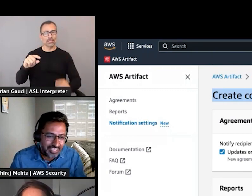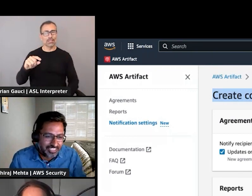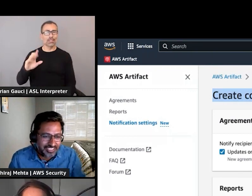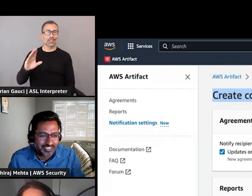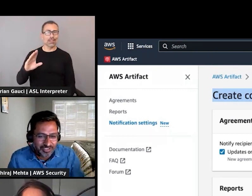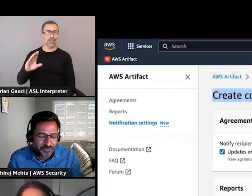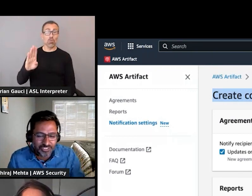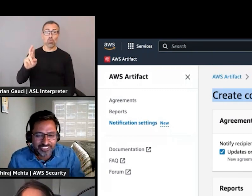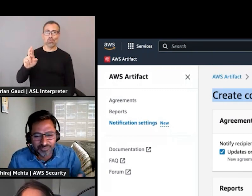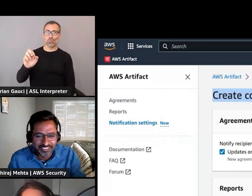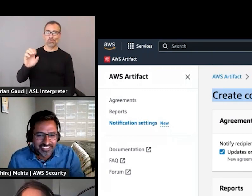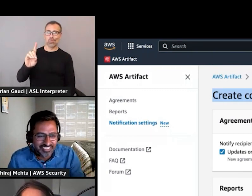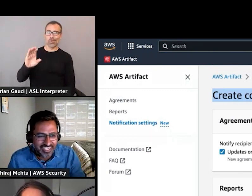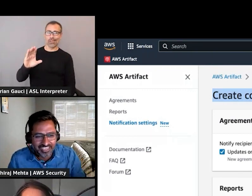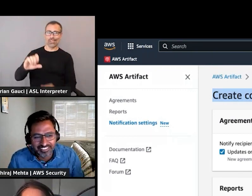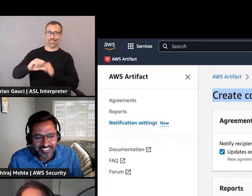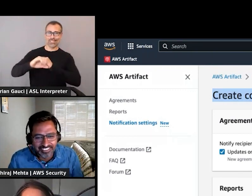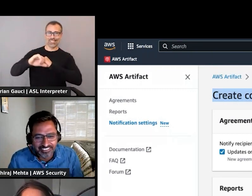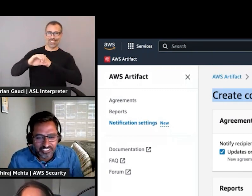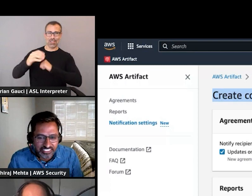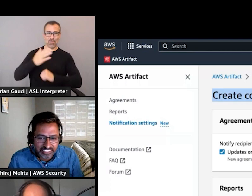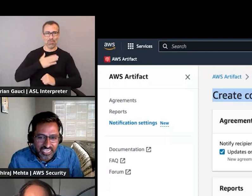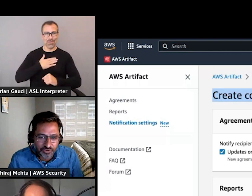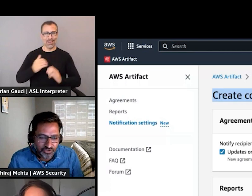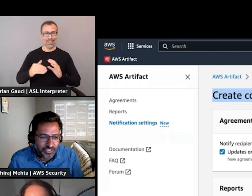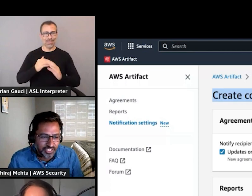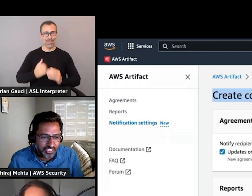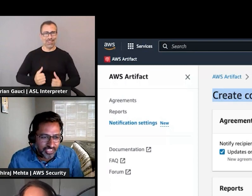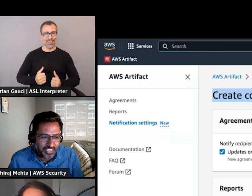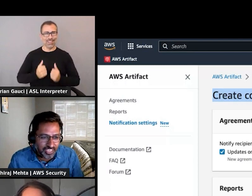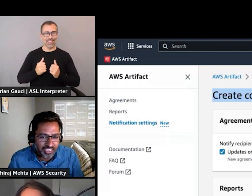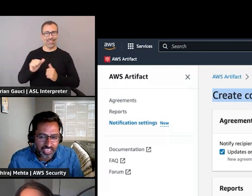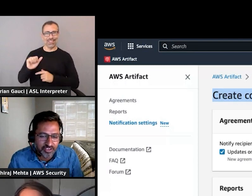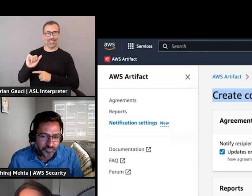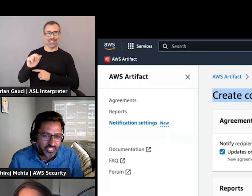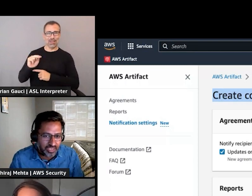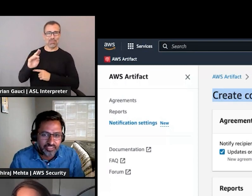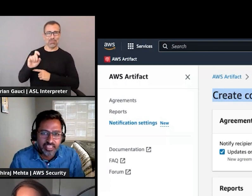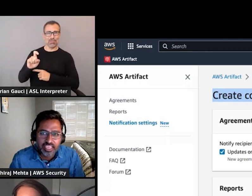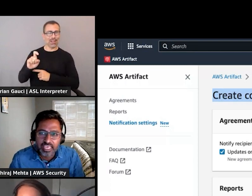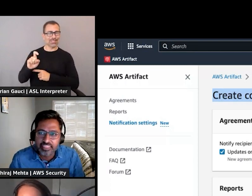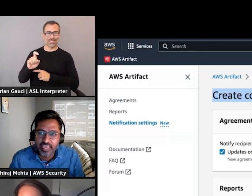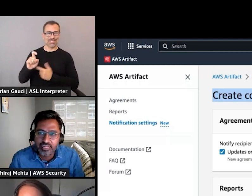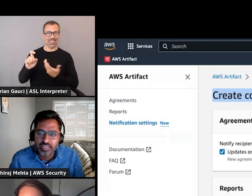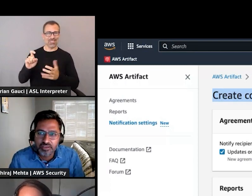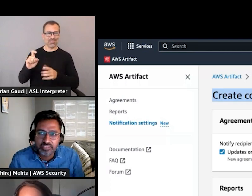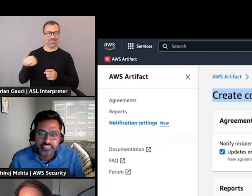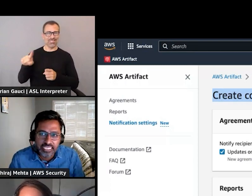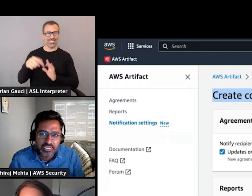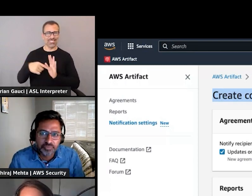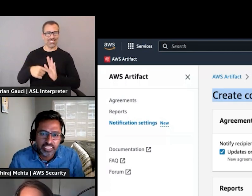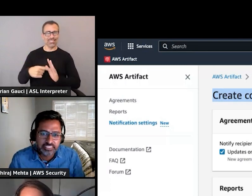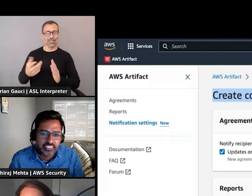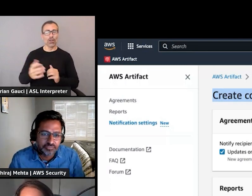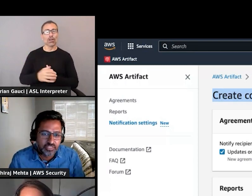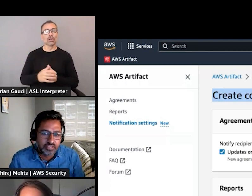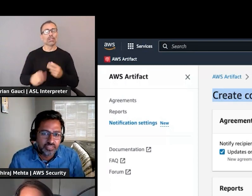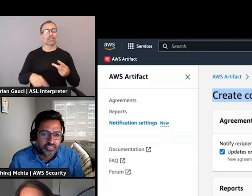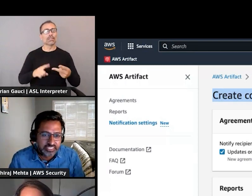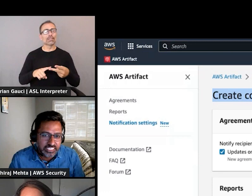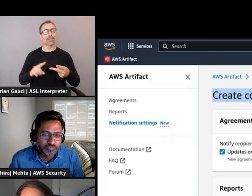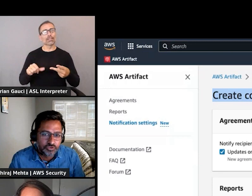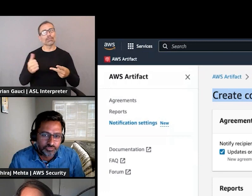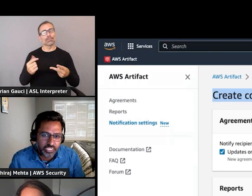address inbox. But yeah, so I this is gotcha. how. Okay. Yeah, and then the second place they